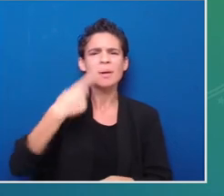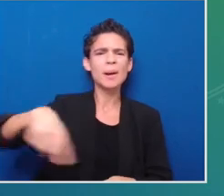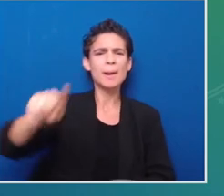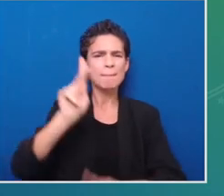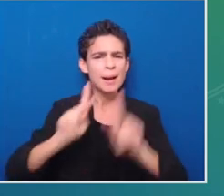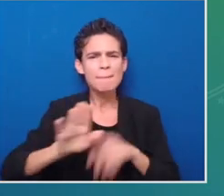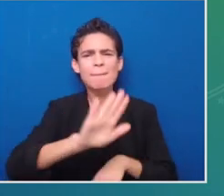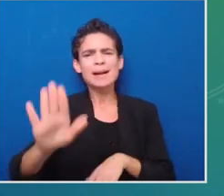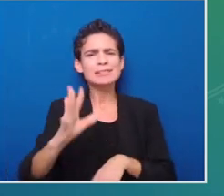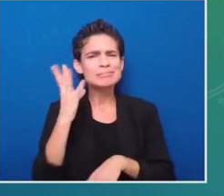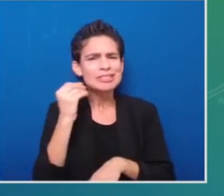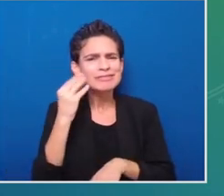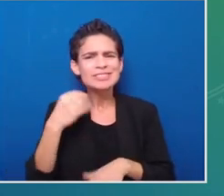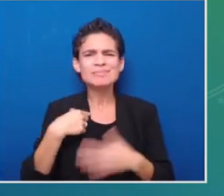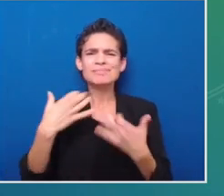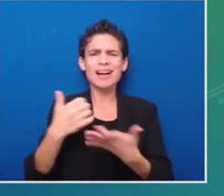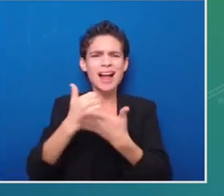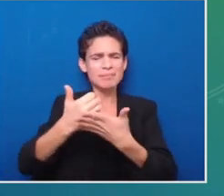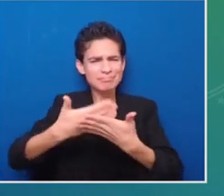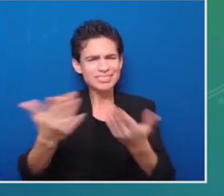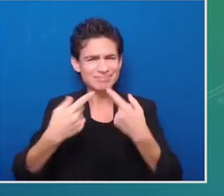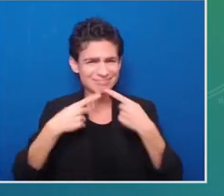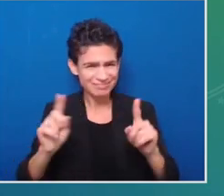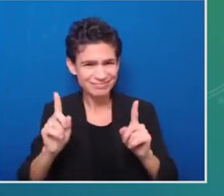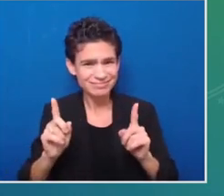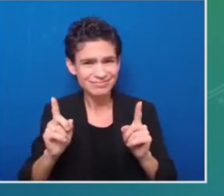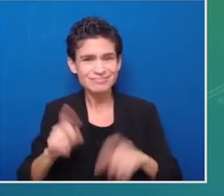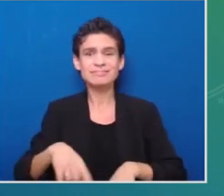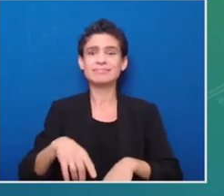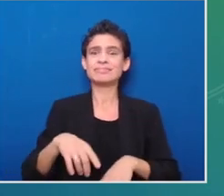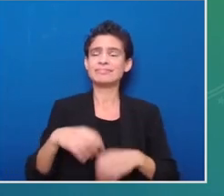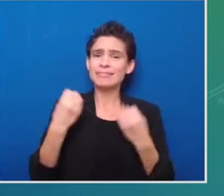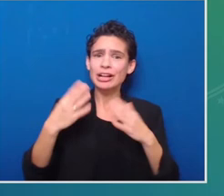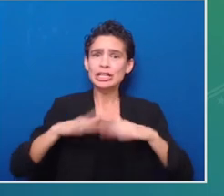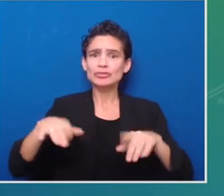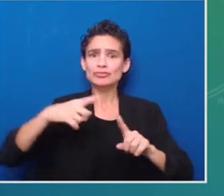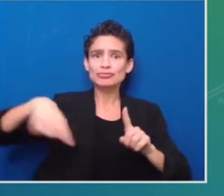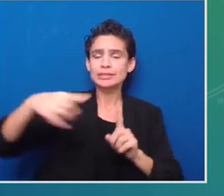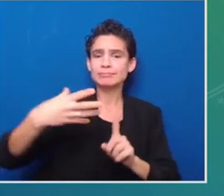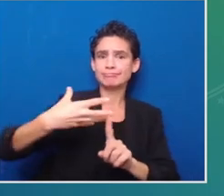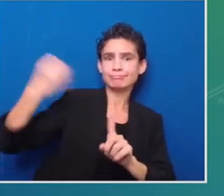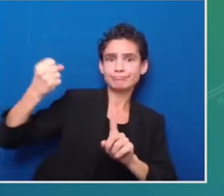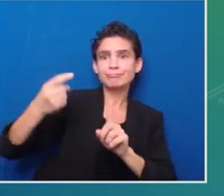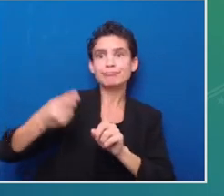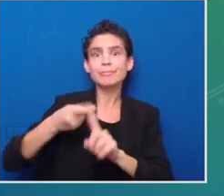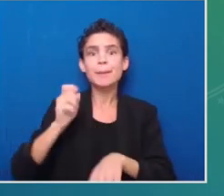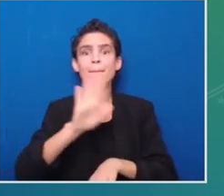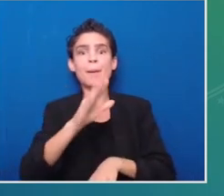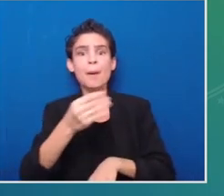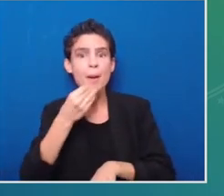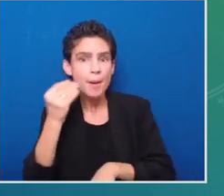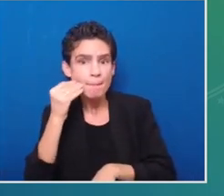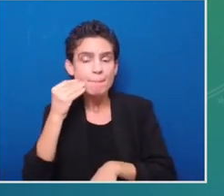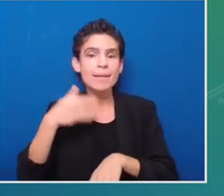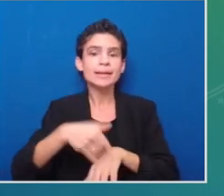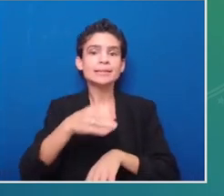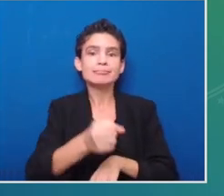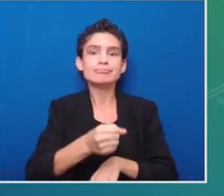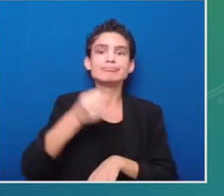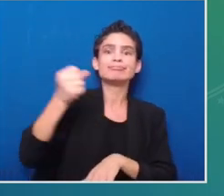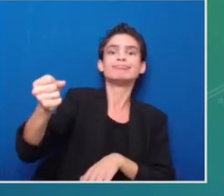My grandparents, who were taken away from their families as children and sent to boarding school in an effort to destroy their traditions